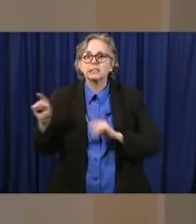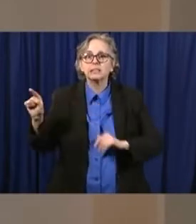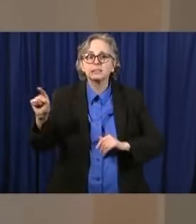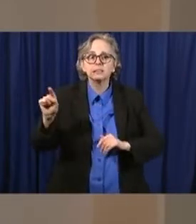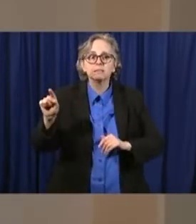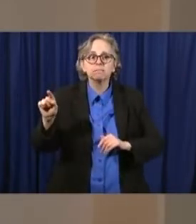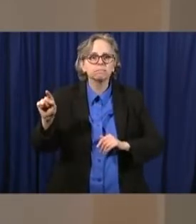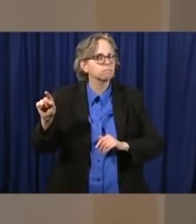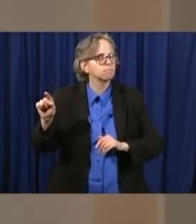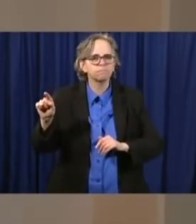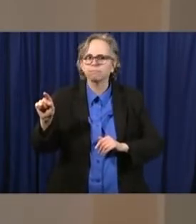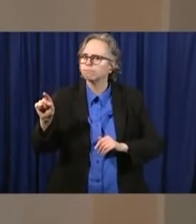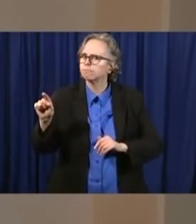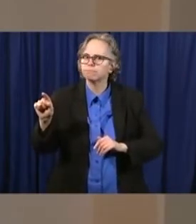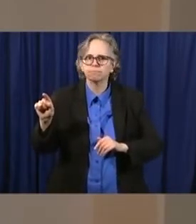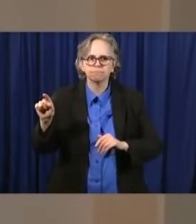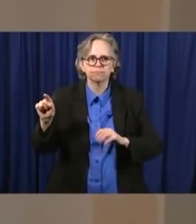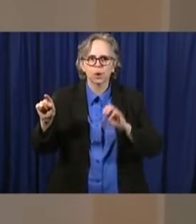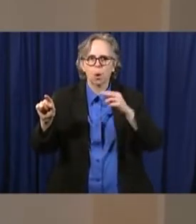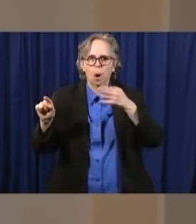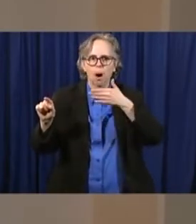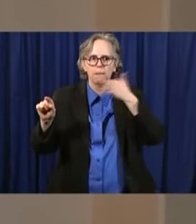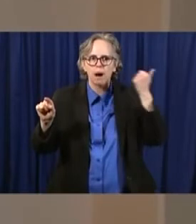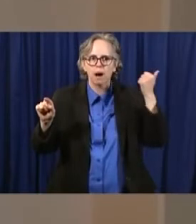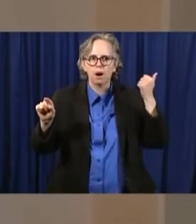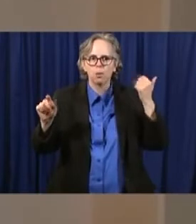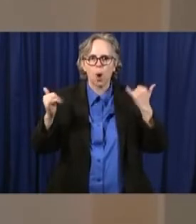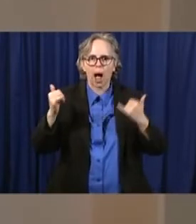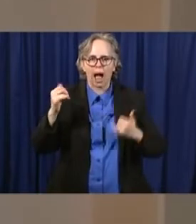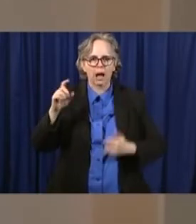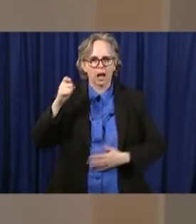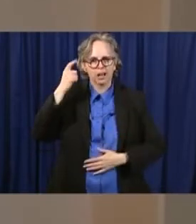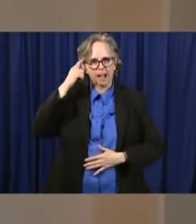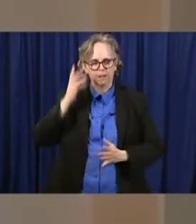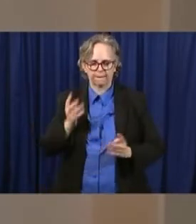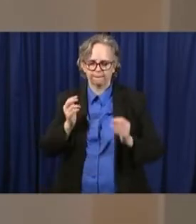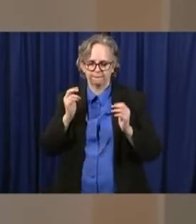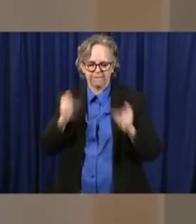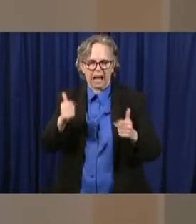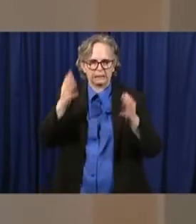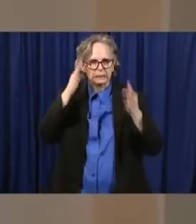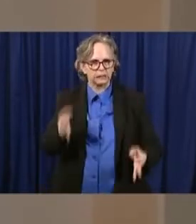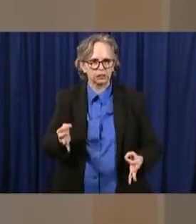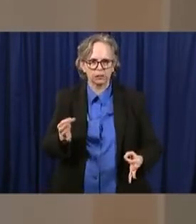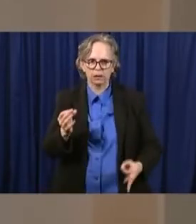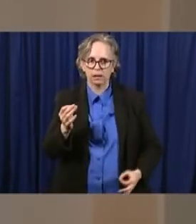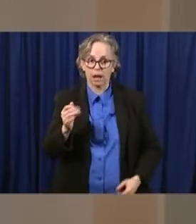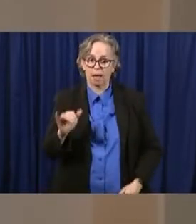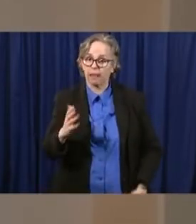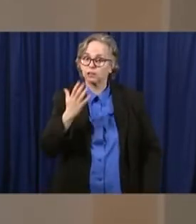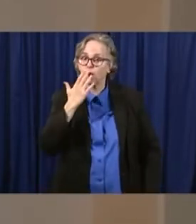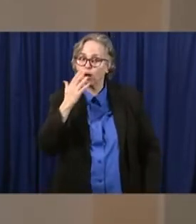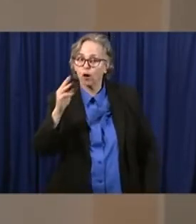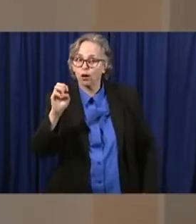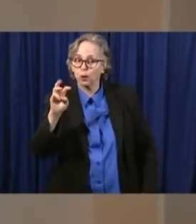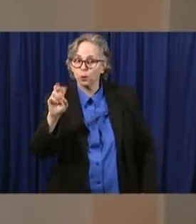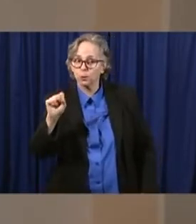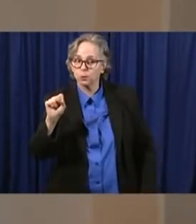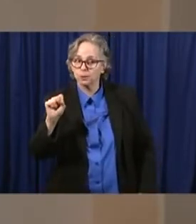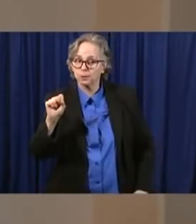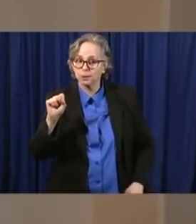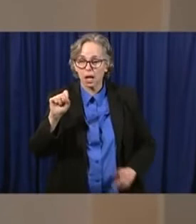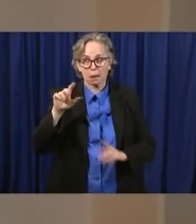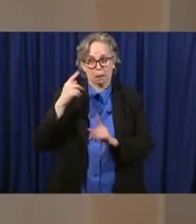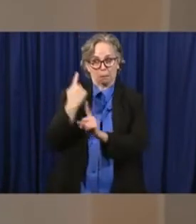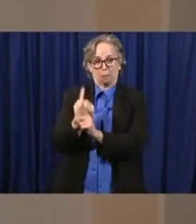actions hadn't taken place. So that's the good news. And it's not only the governor's actions. More importantly,